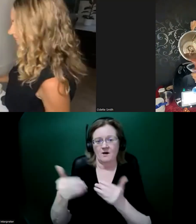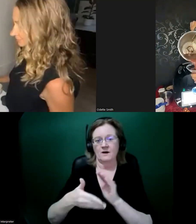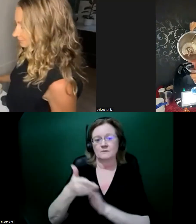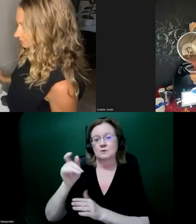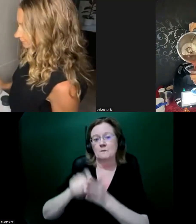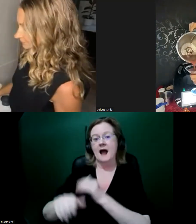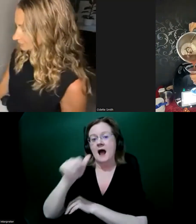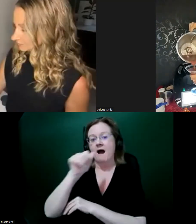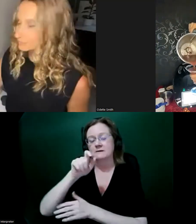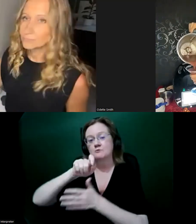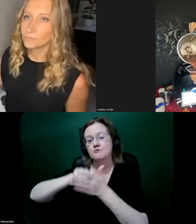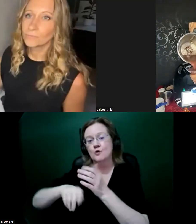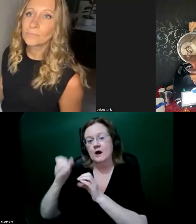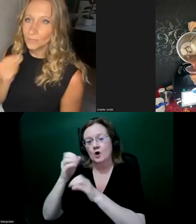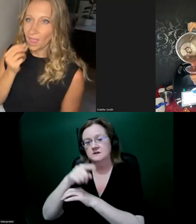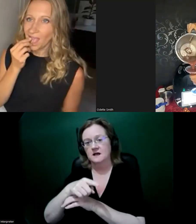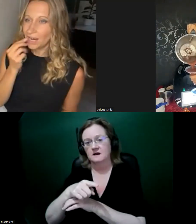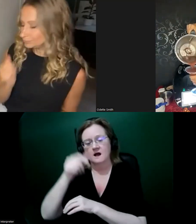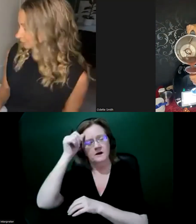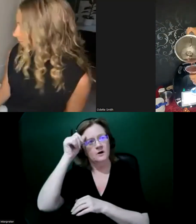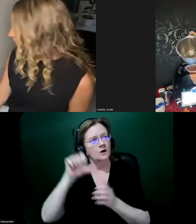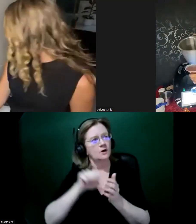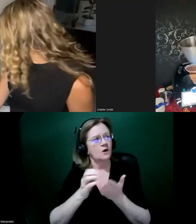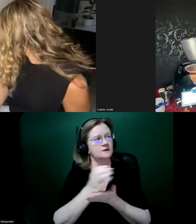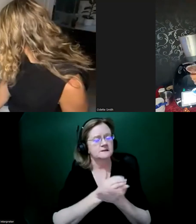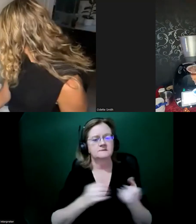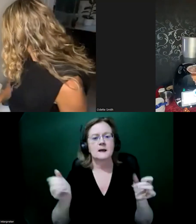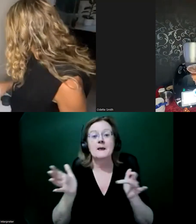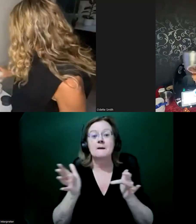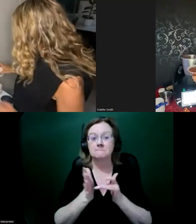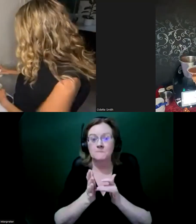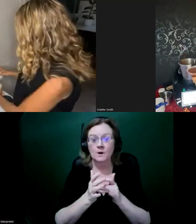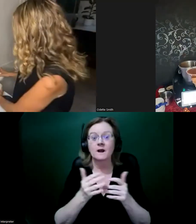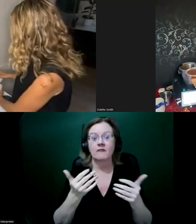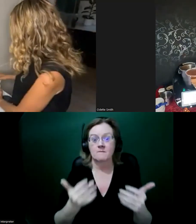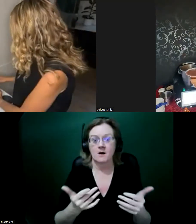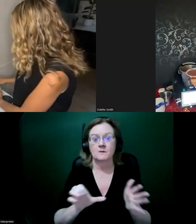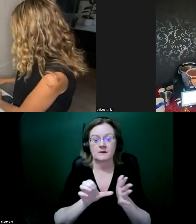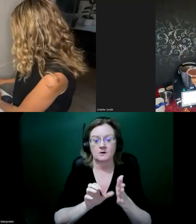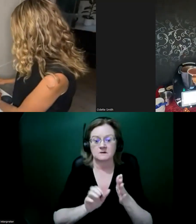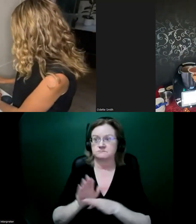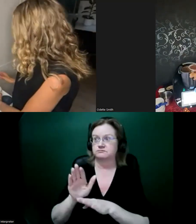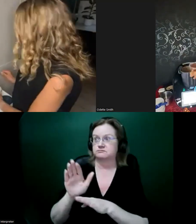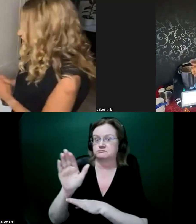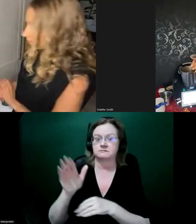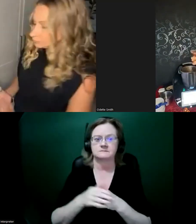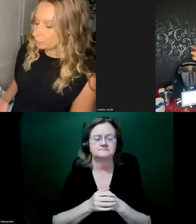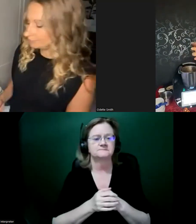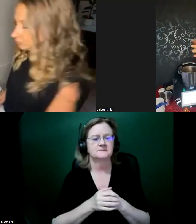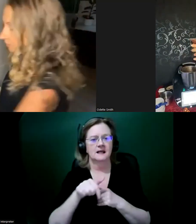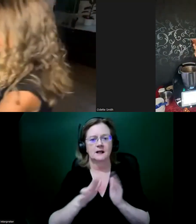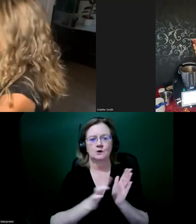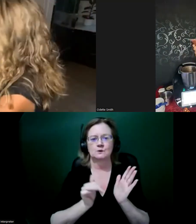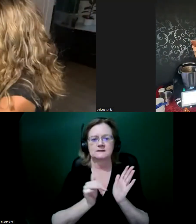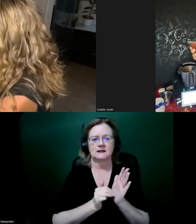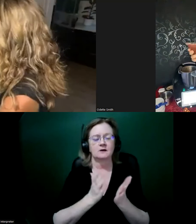cost? So I know that cost saving is super important at the moment in our beautiful country here, and I would